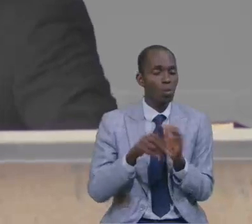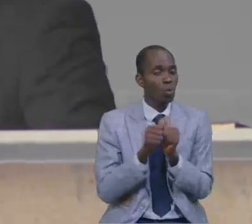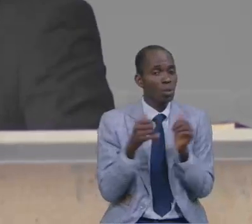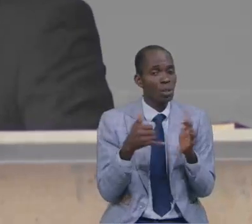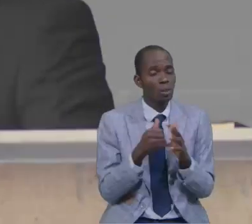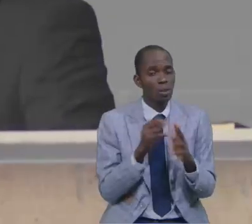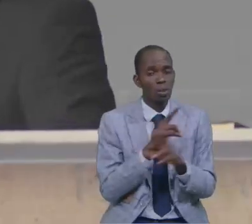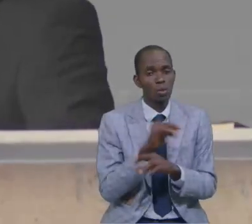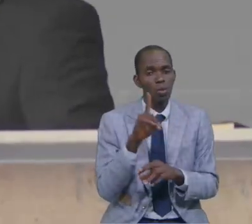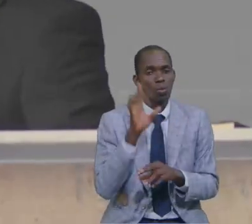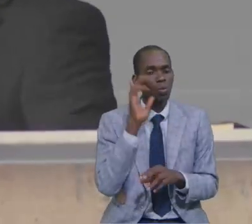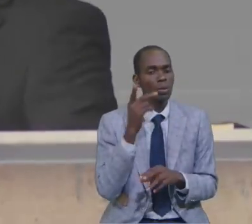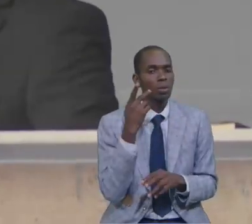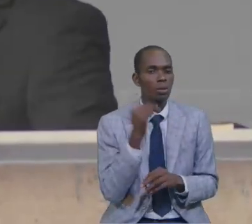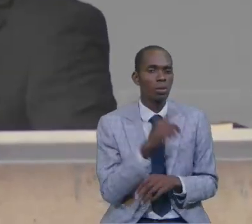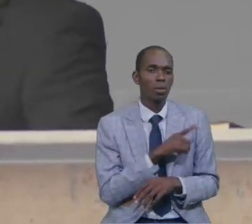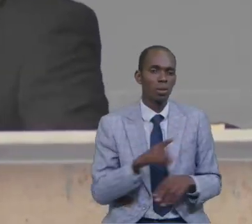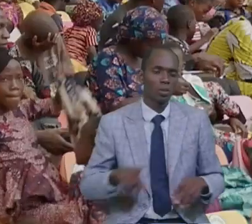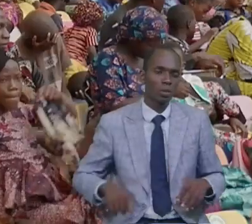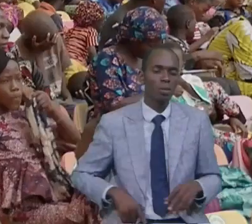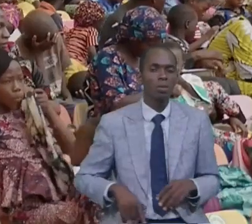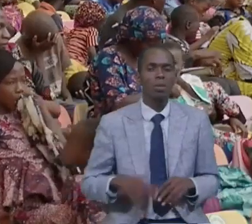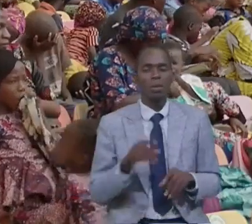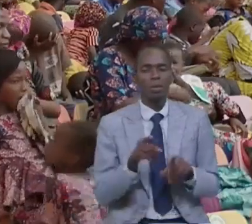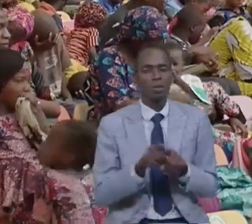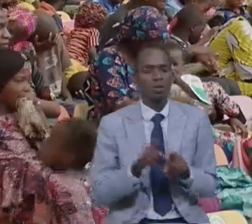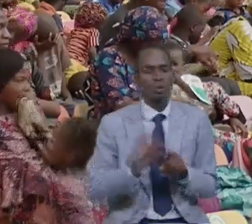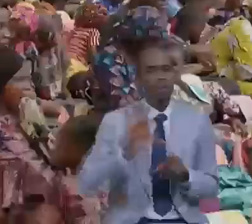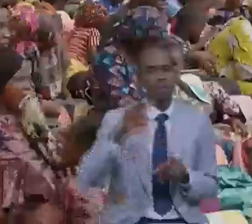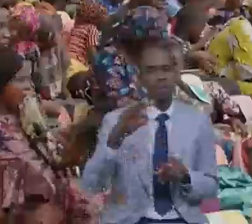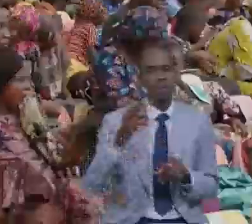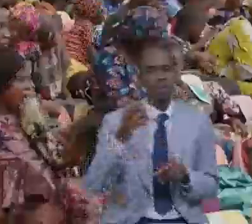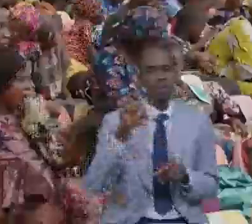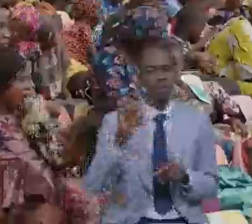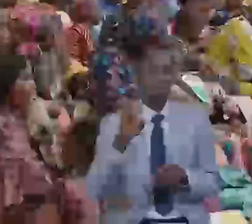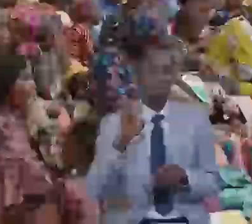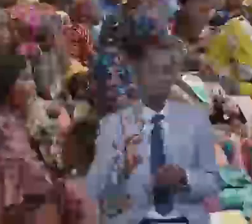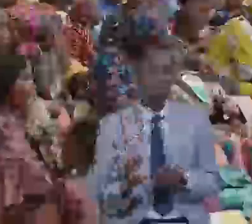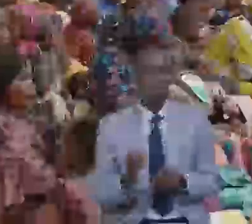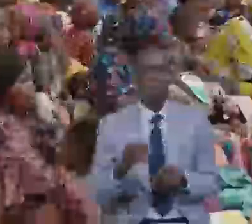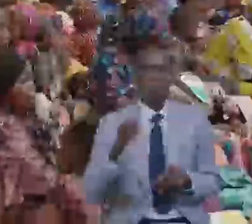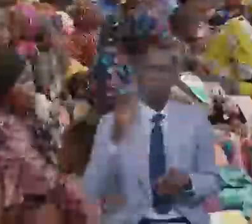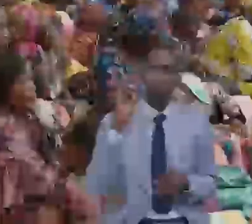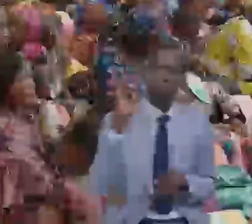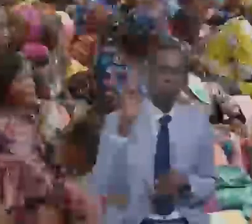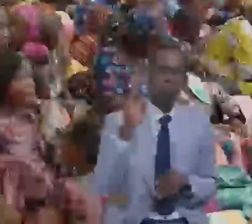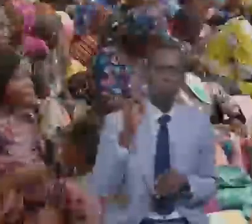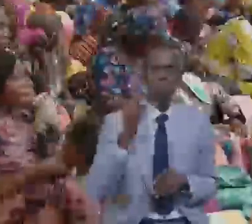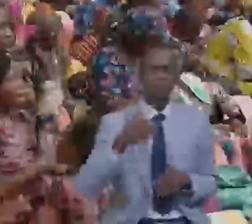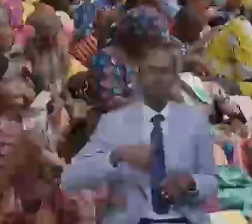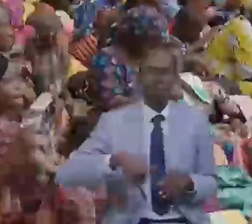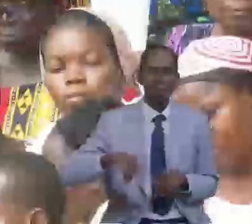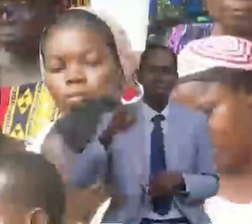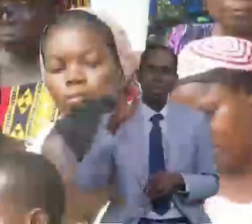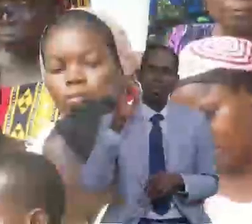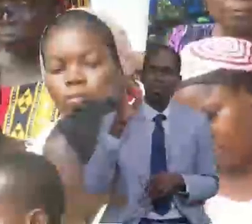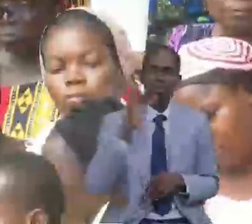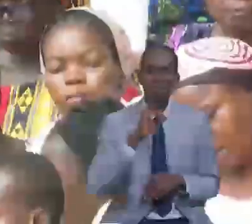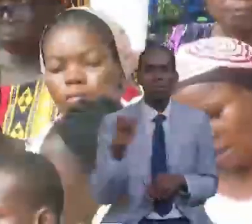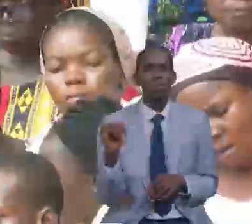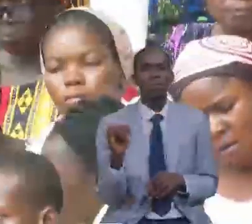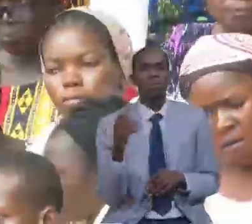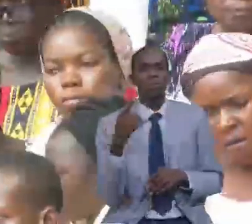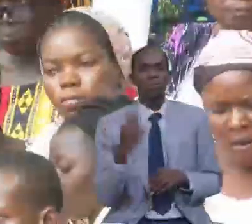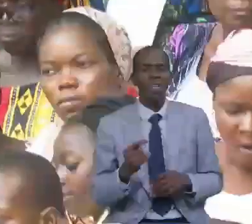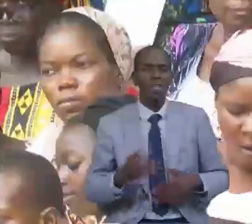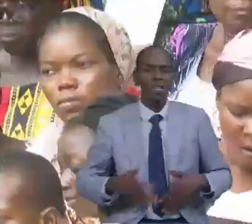emphasized the life a born-again believer or to live. That's what we do. We don't